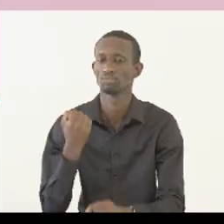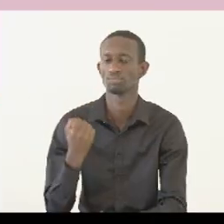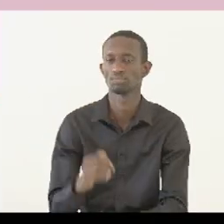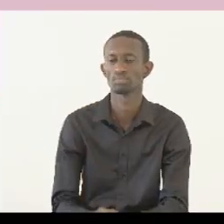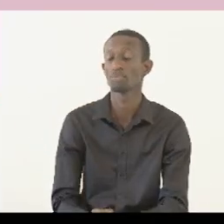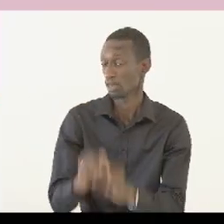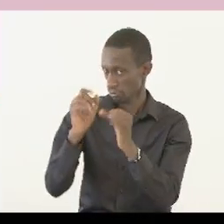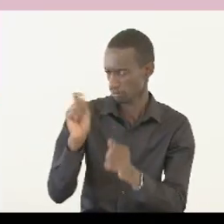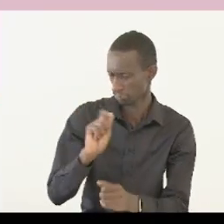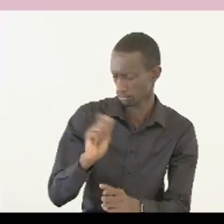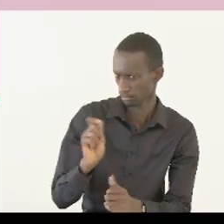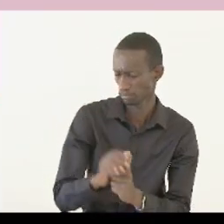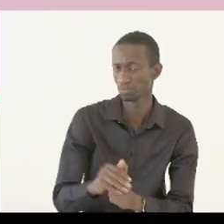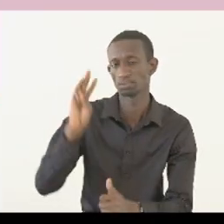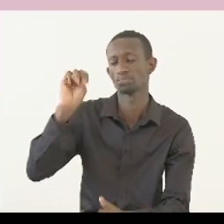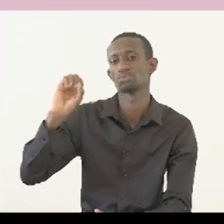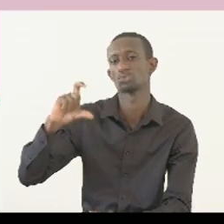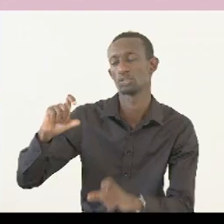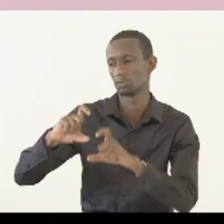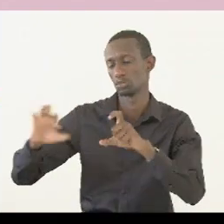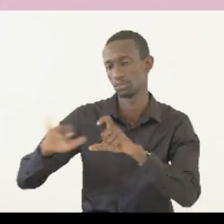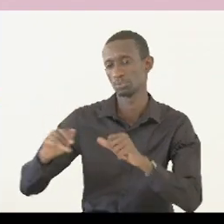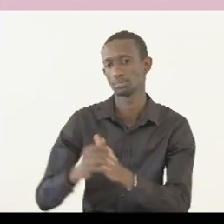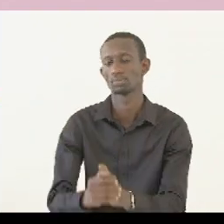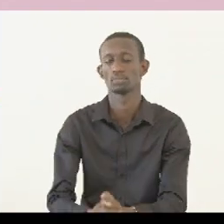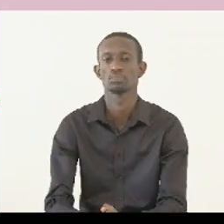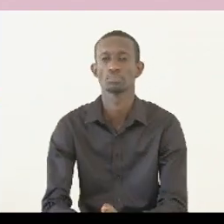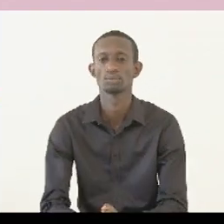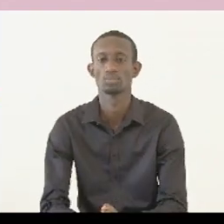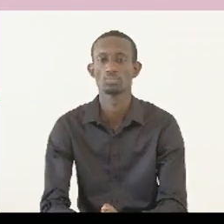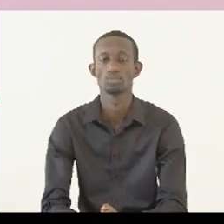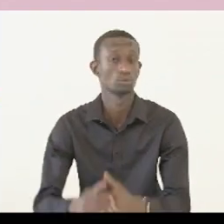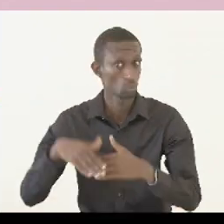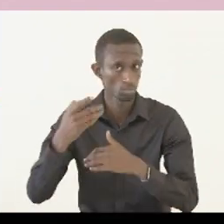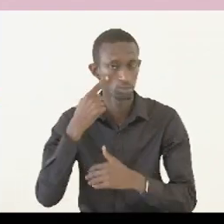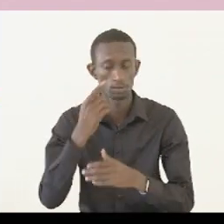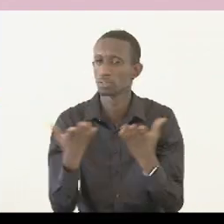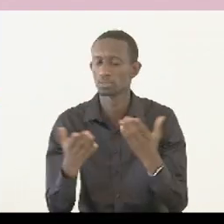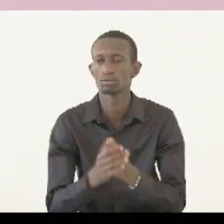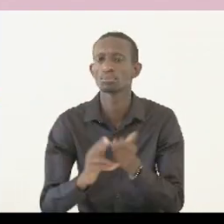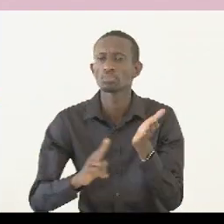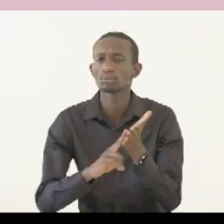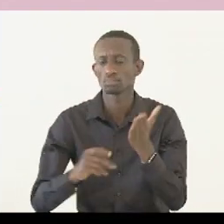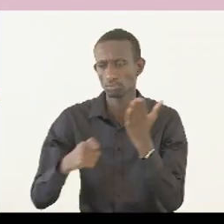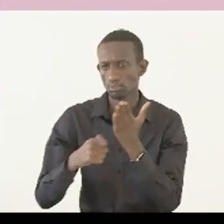are writing molecular formula of compounds. Very soon we will see how to use these